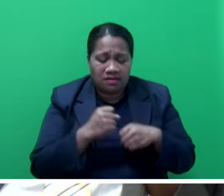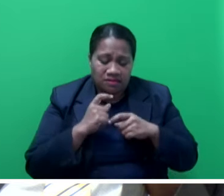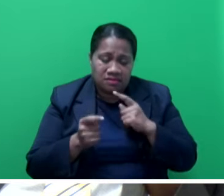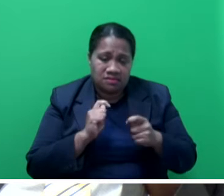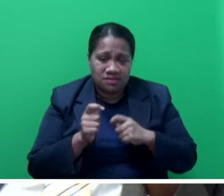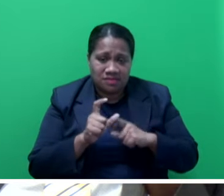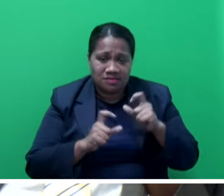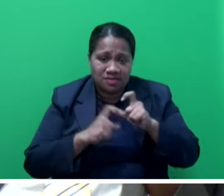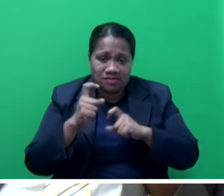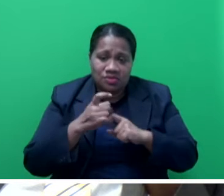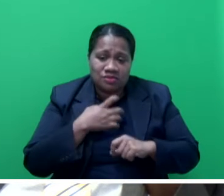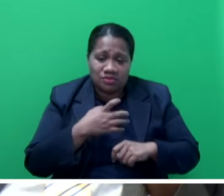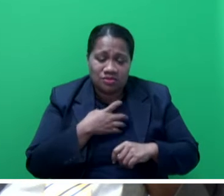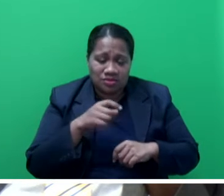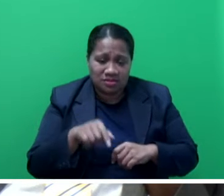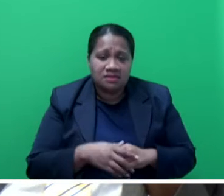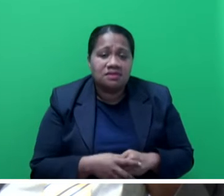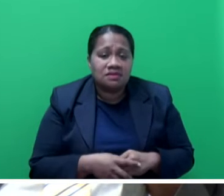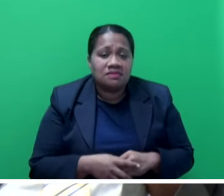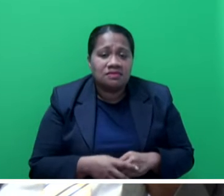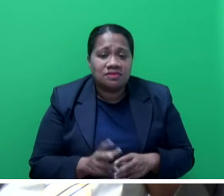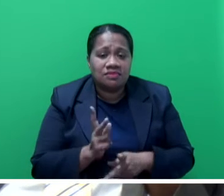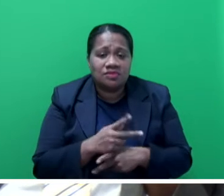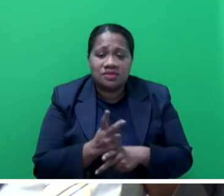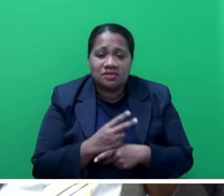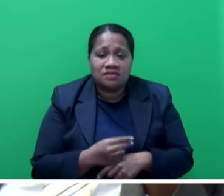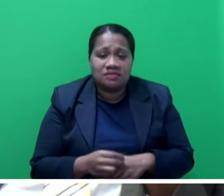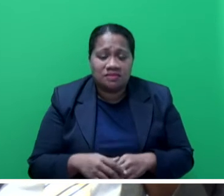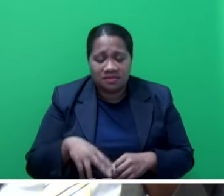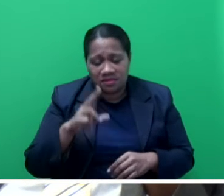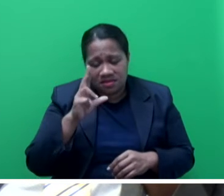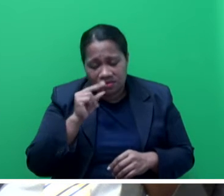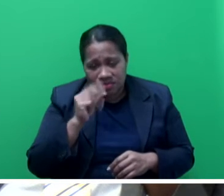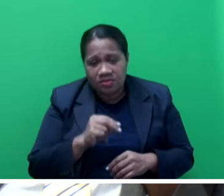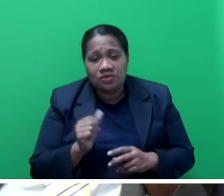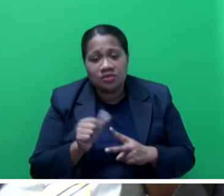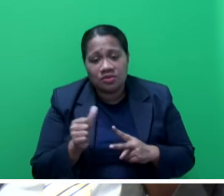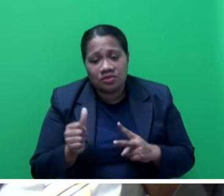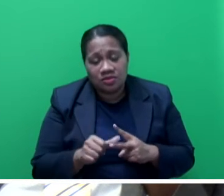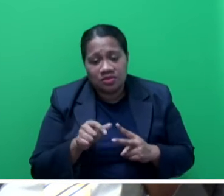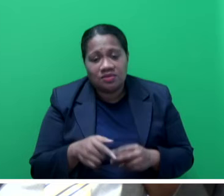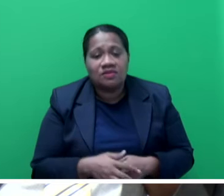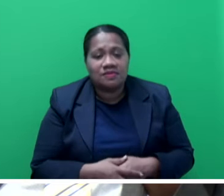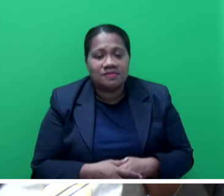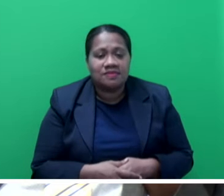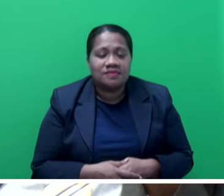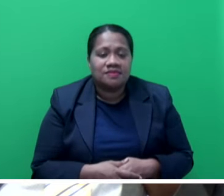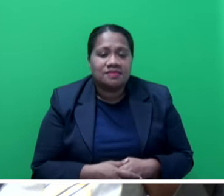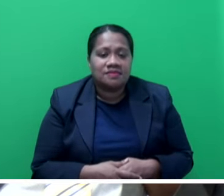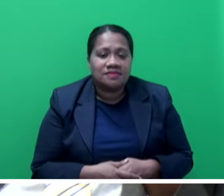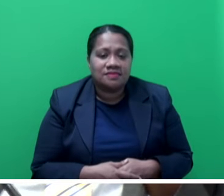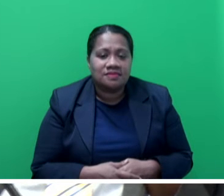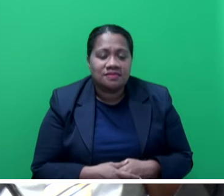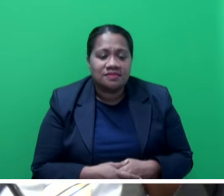further enhanced with the introduction of gene expert testing capability, also a molecular-based test, but with a shorter turnaround of less than 1 hour for